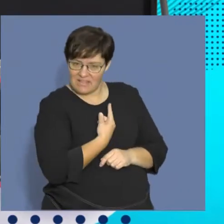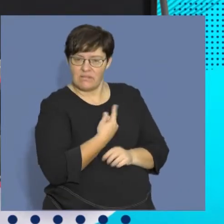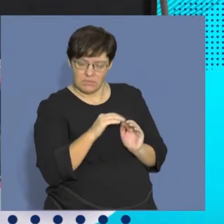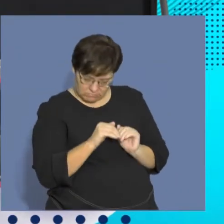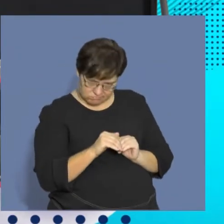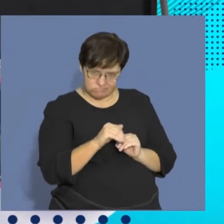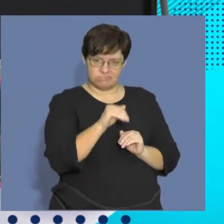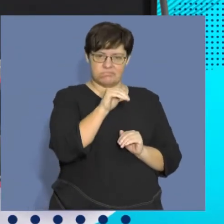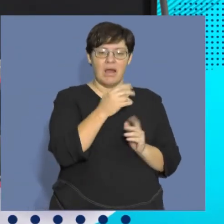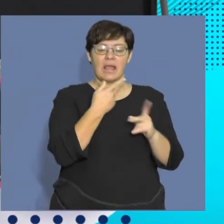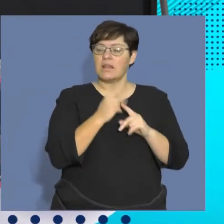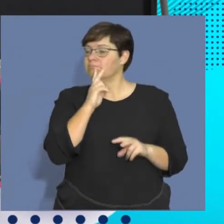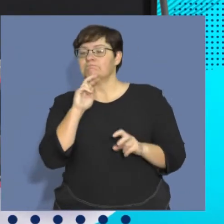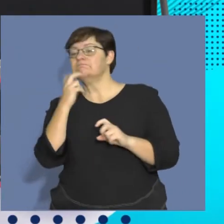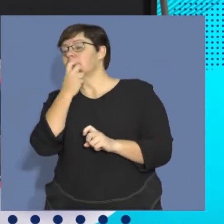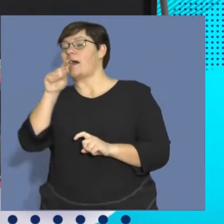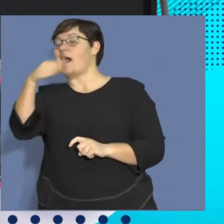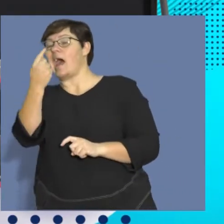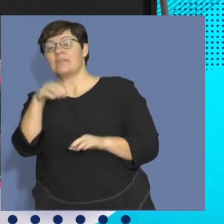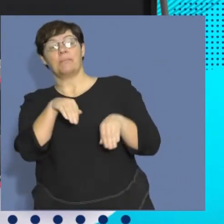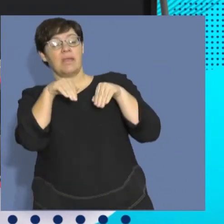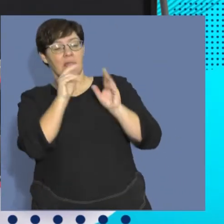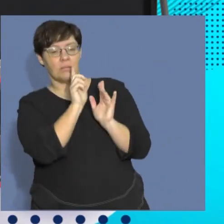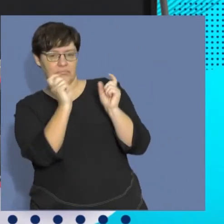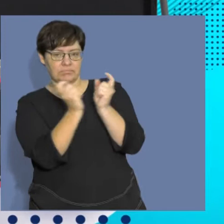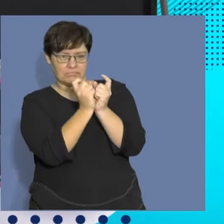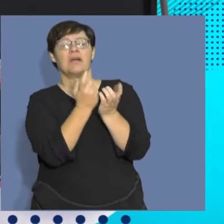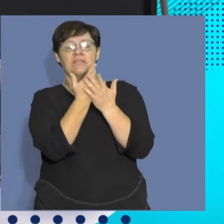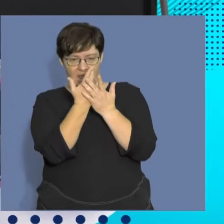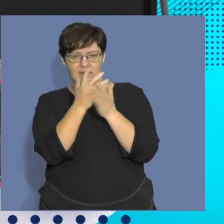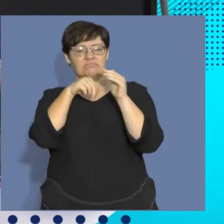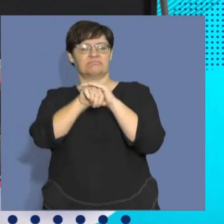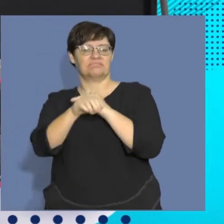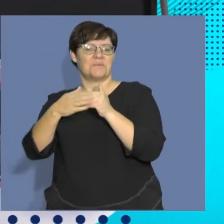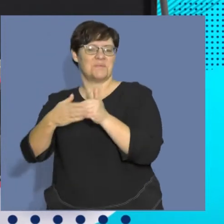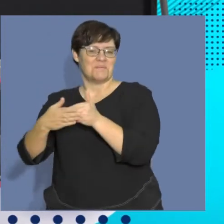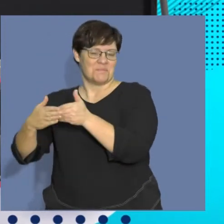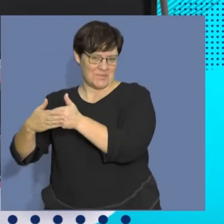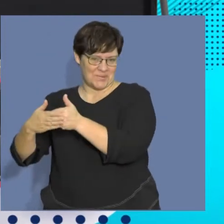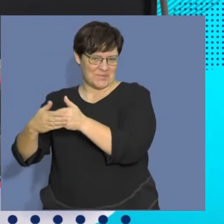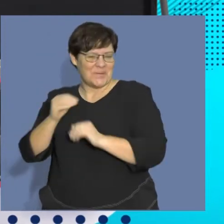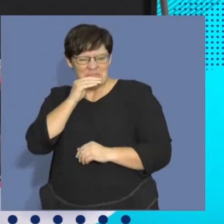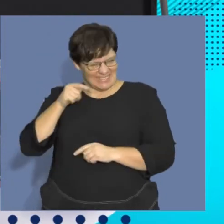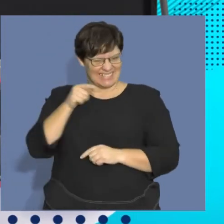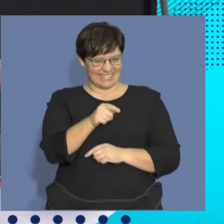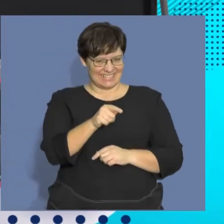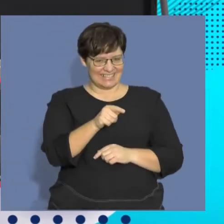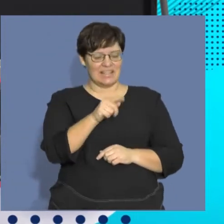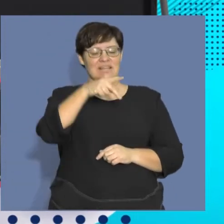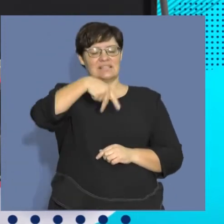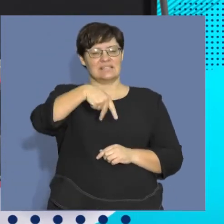themselves must be able to go on to produce more offspring. So that's what we mean by